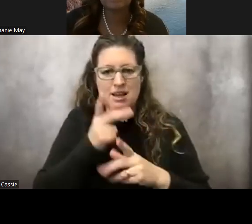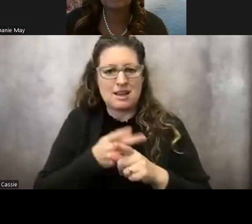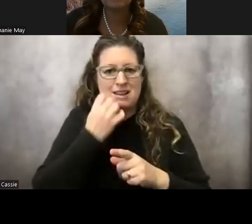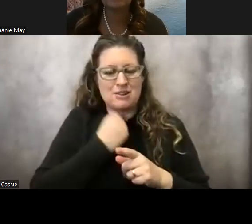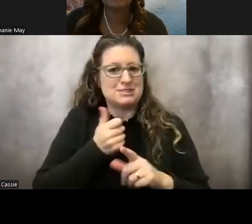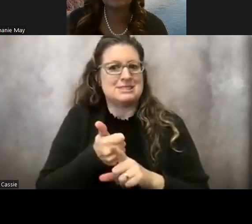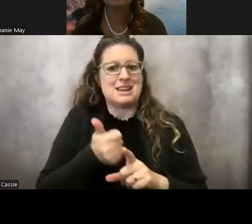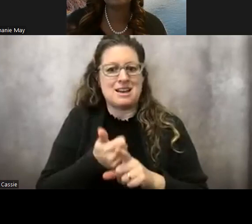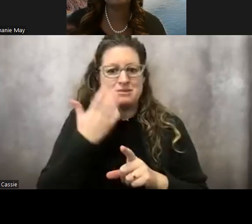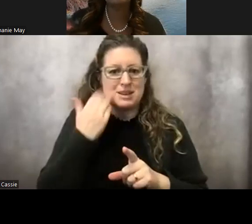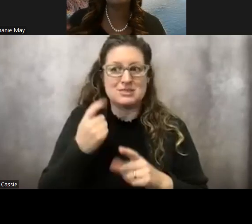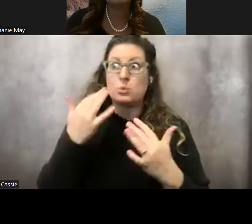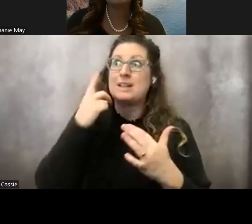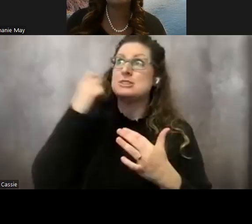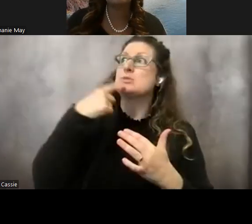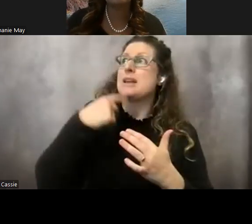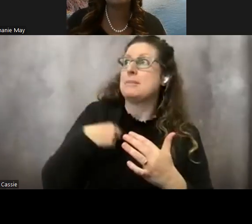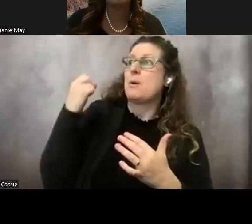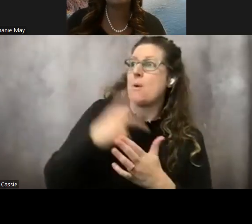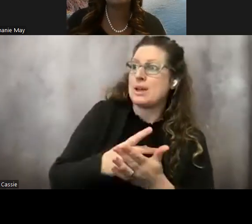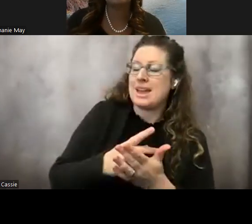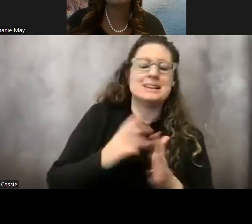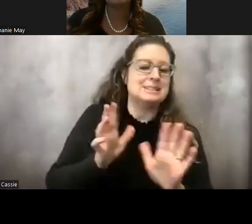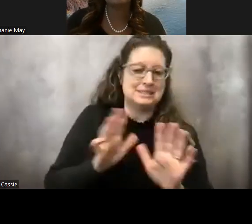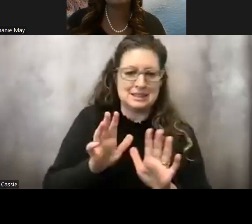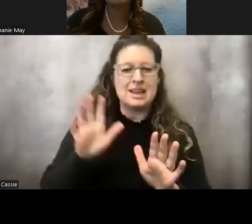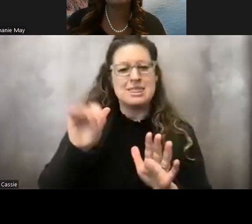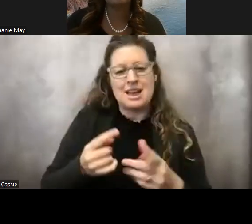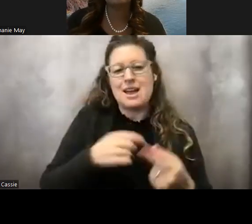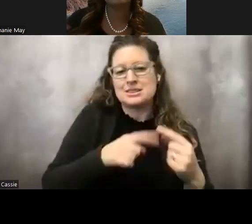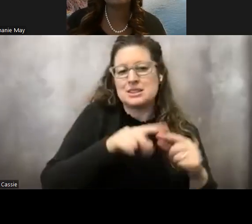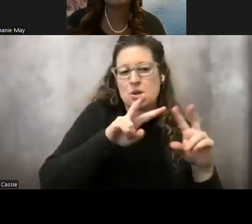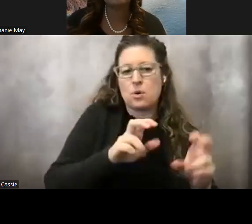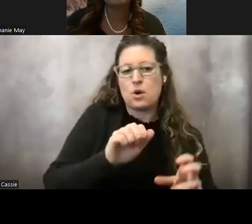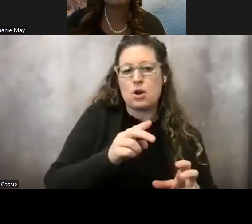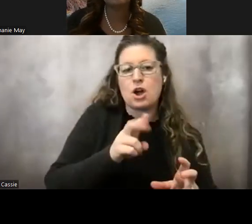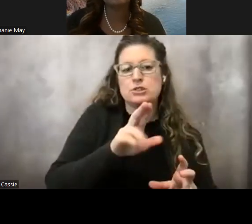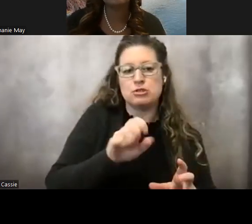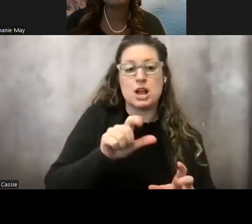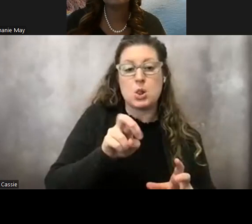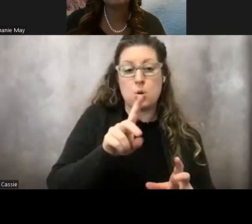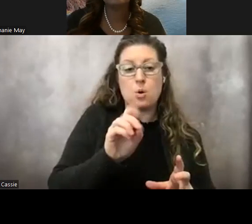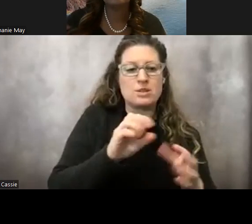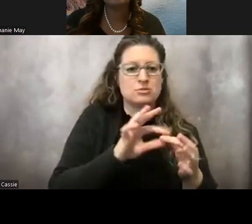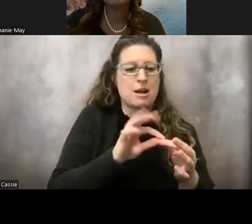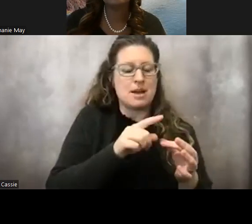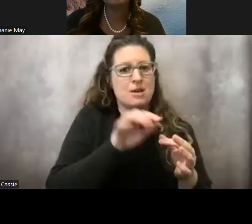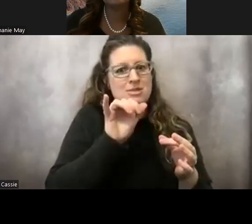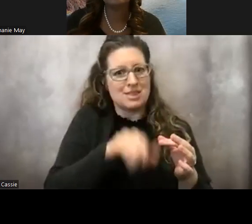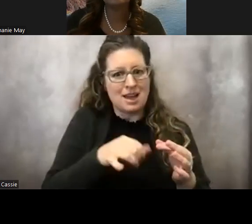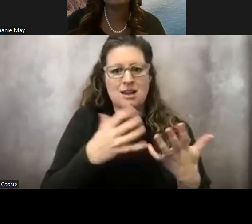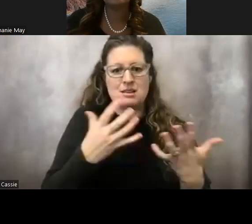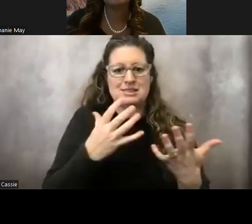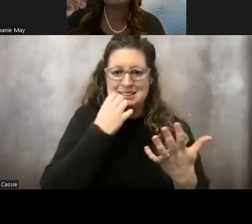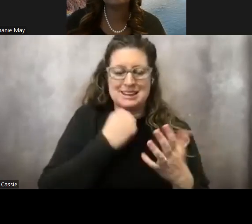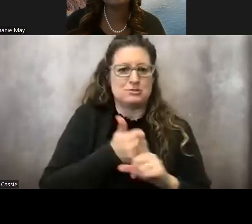build it on a foundation of caring for ourselves. And I think that's what Audre Lorde was talking about. So it's not that, hey, as long as you do these things on the